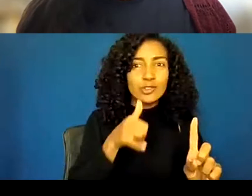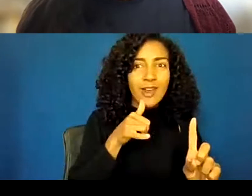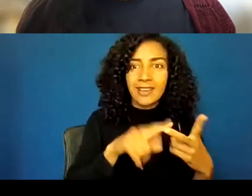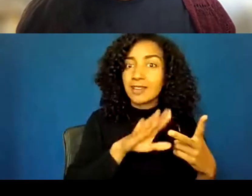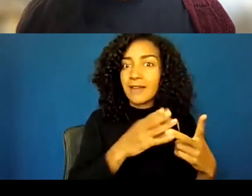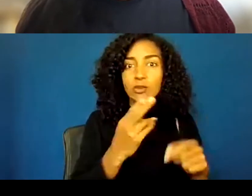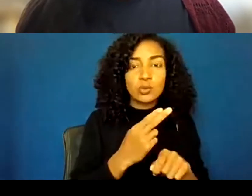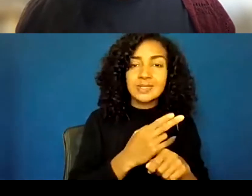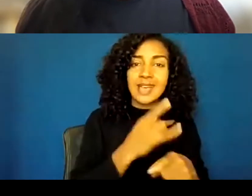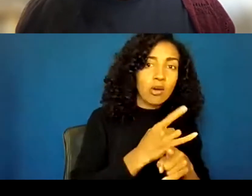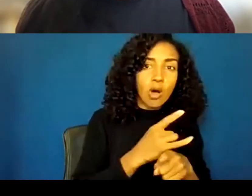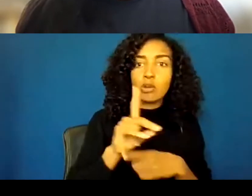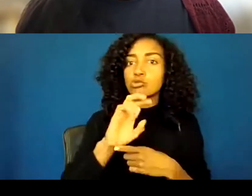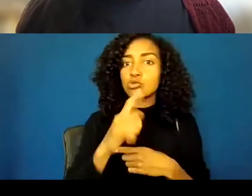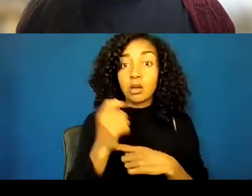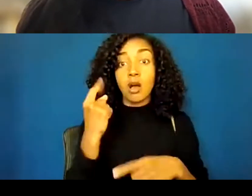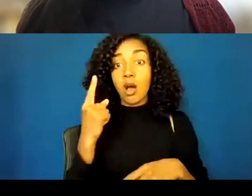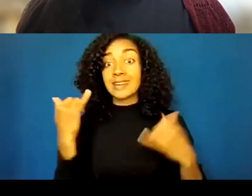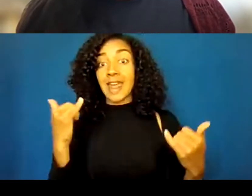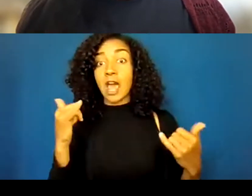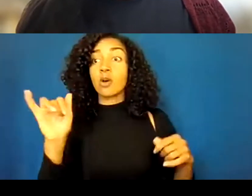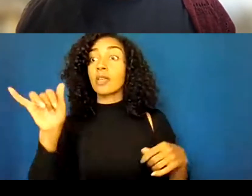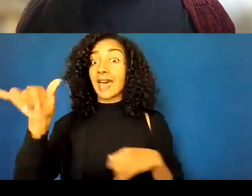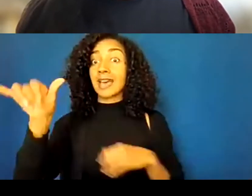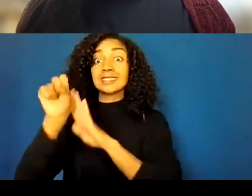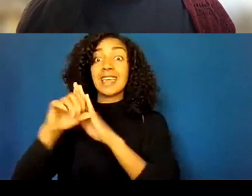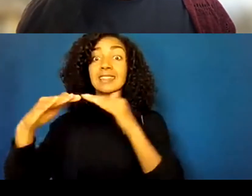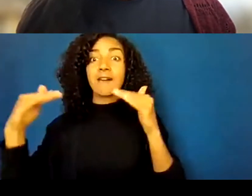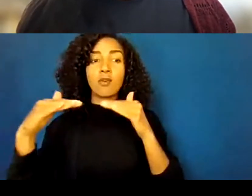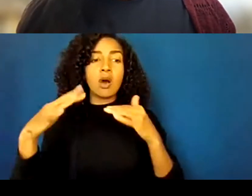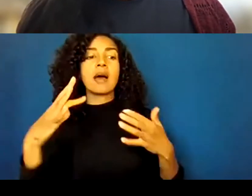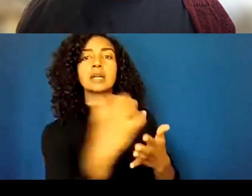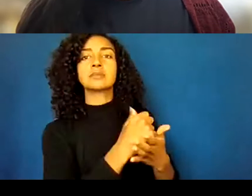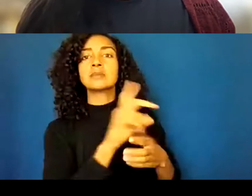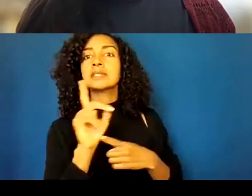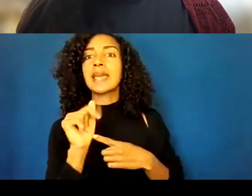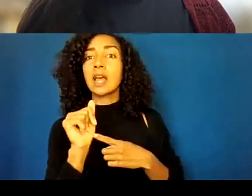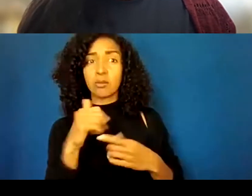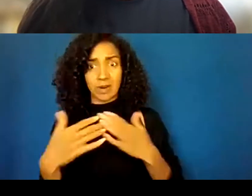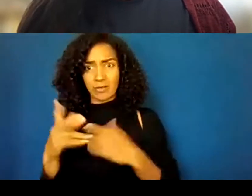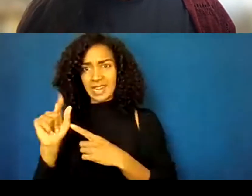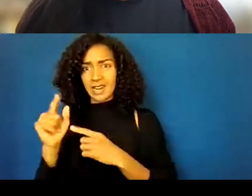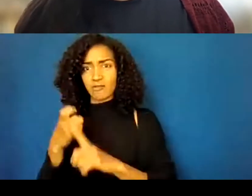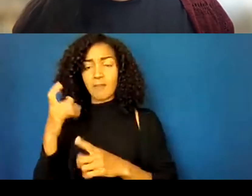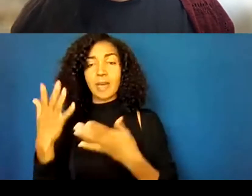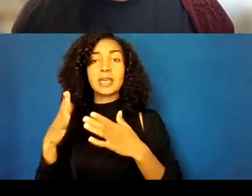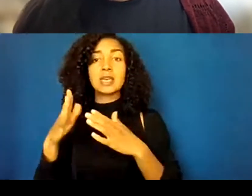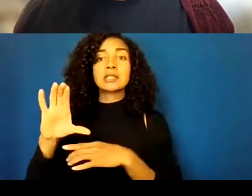that data is, how that data is being used at that state level, whether it's coming through the child protection systems, the jail